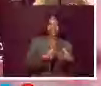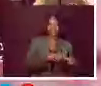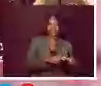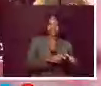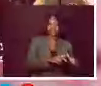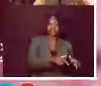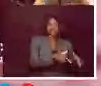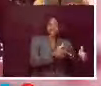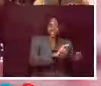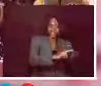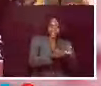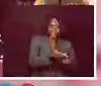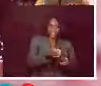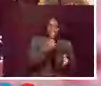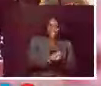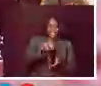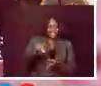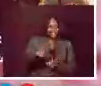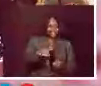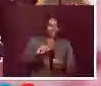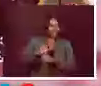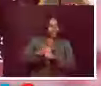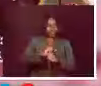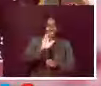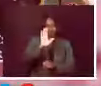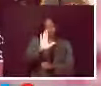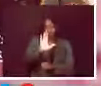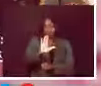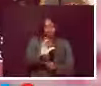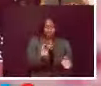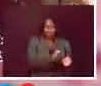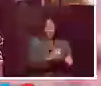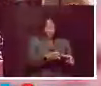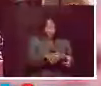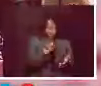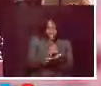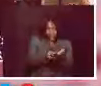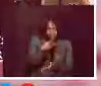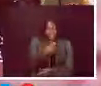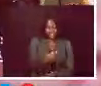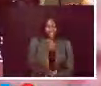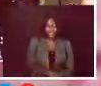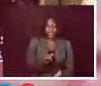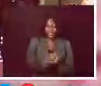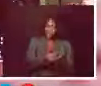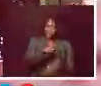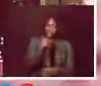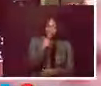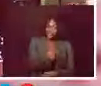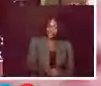what you think should even happen to protect minority. This was your submission. That was your submission. That was your